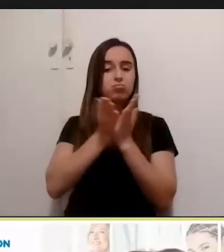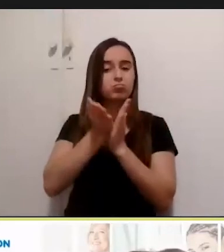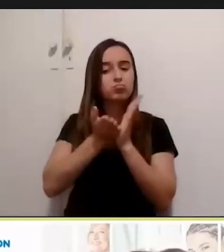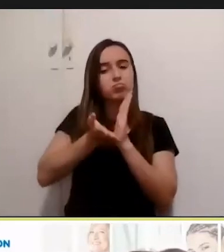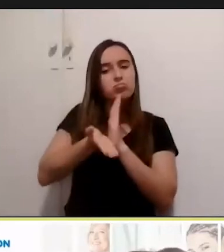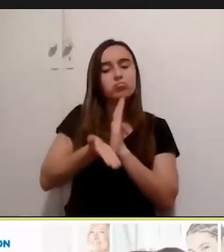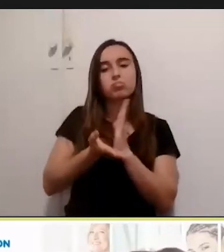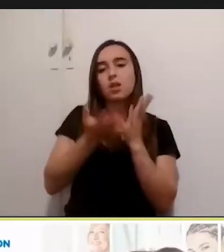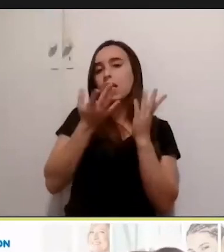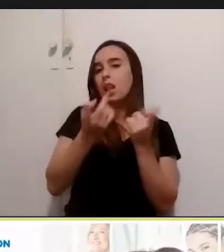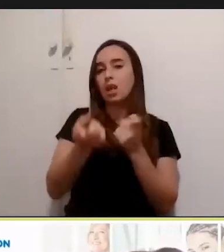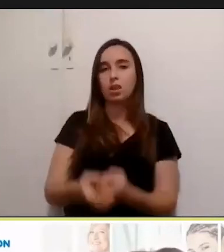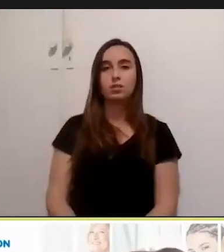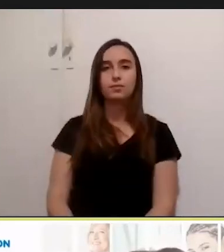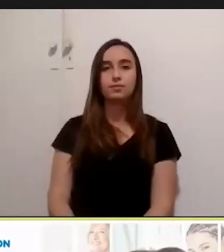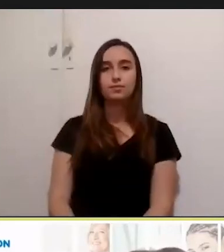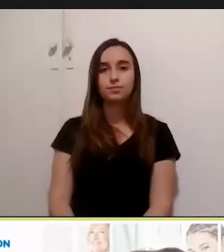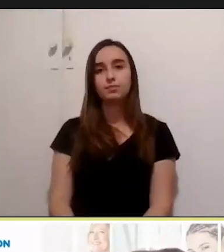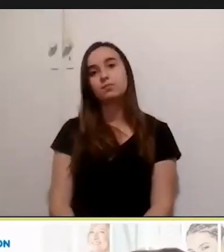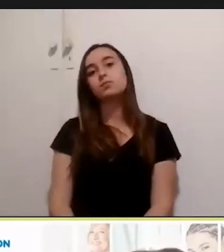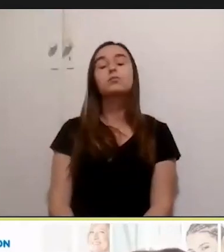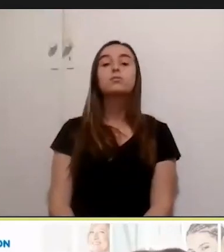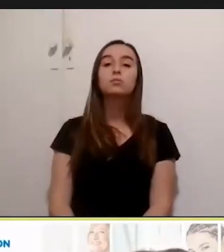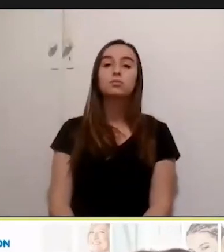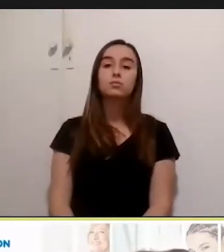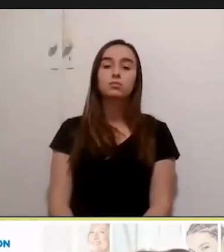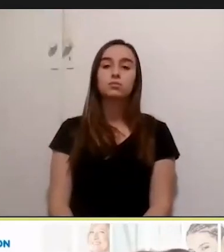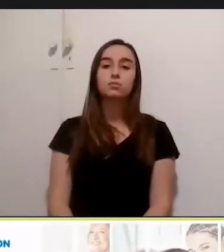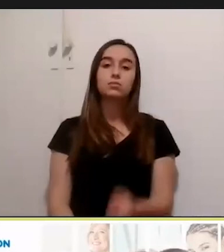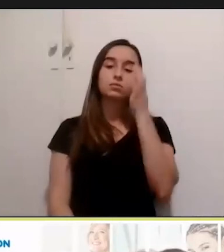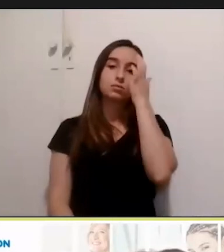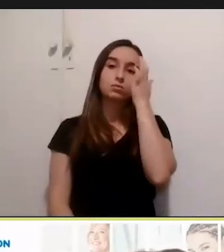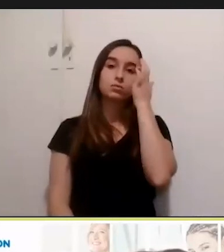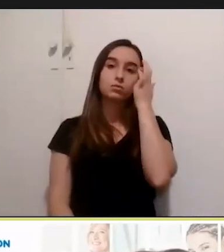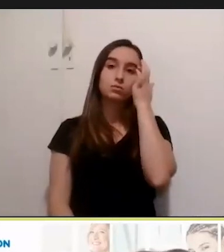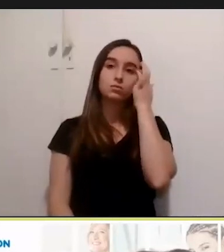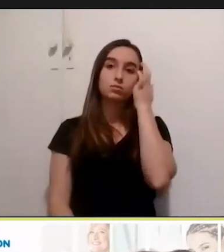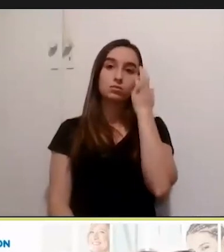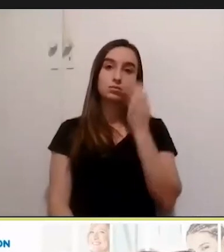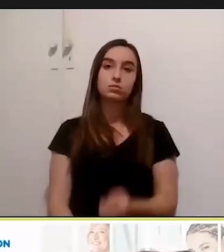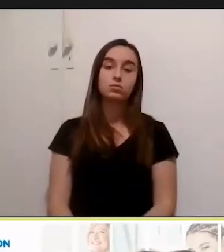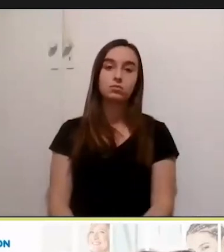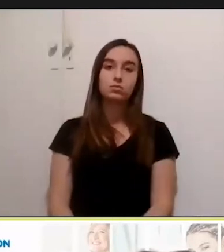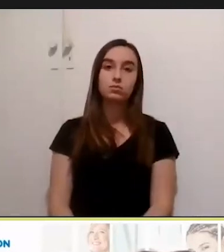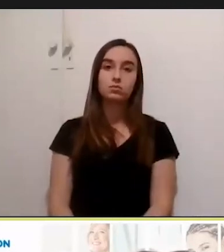the analysis of the next devices. This is very common, this request.